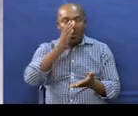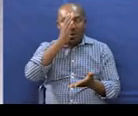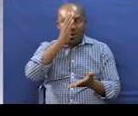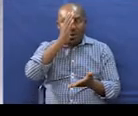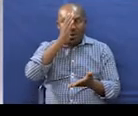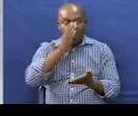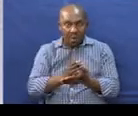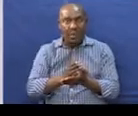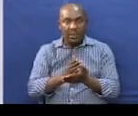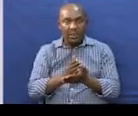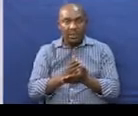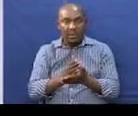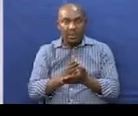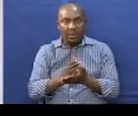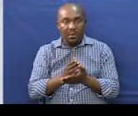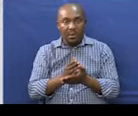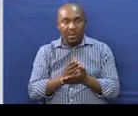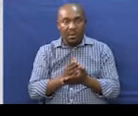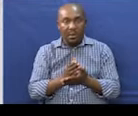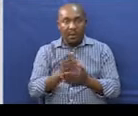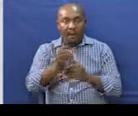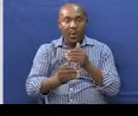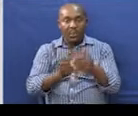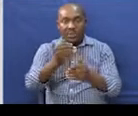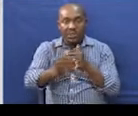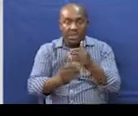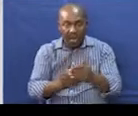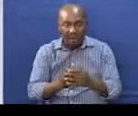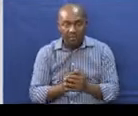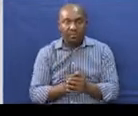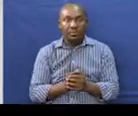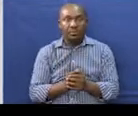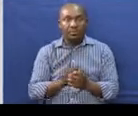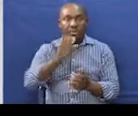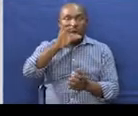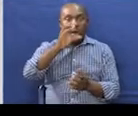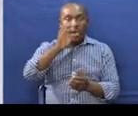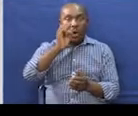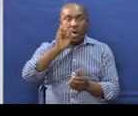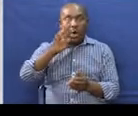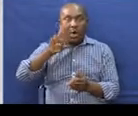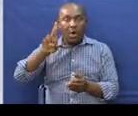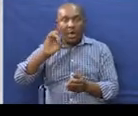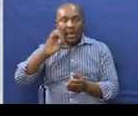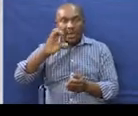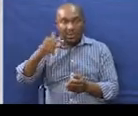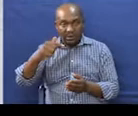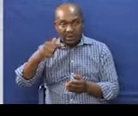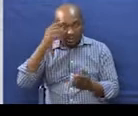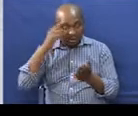during report writing. Correct procedure. Remember to involve those